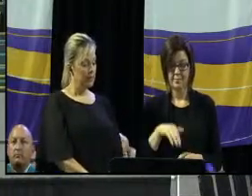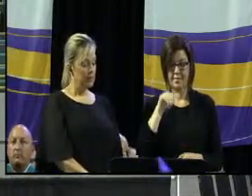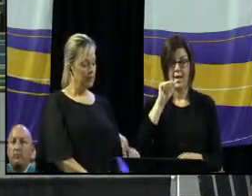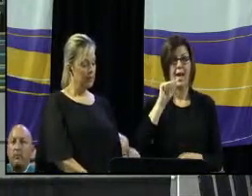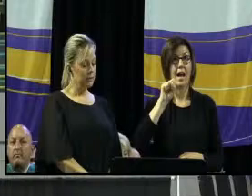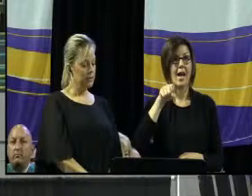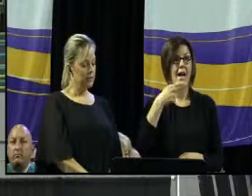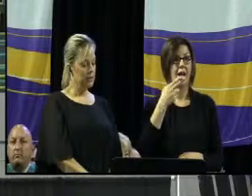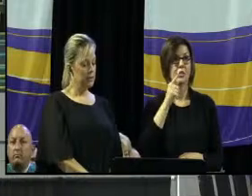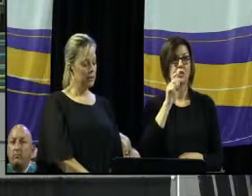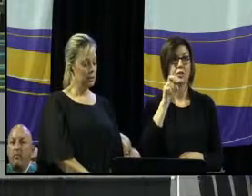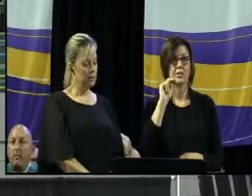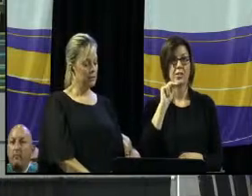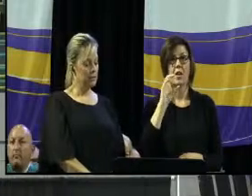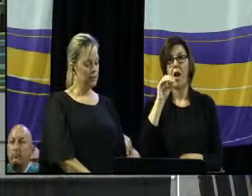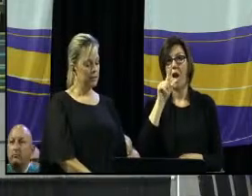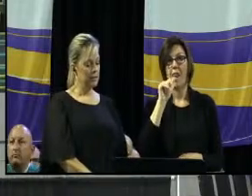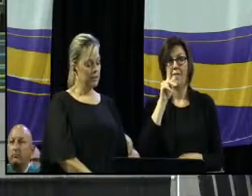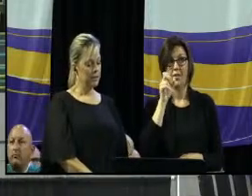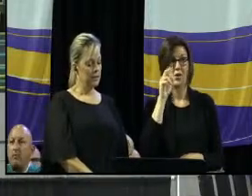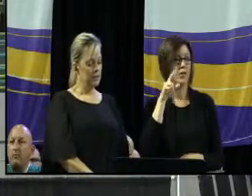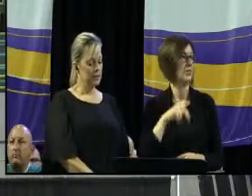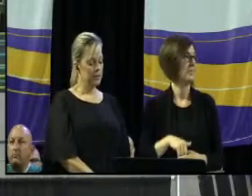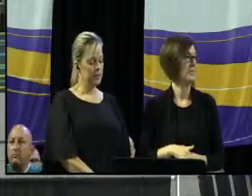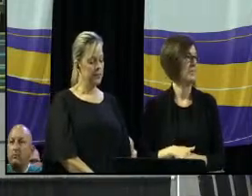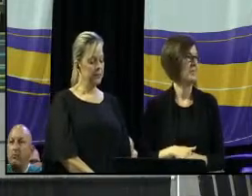Ashton Zolio Oliver.